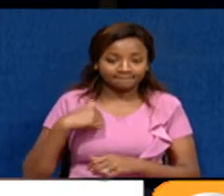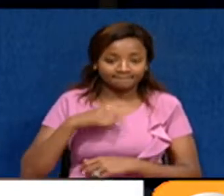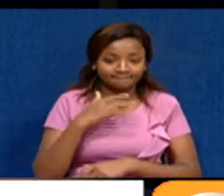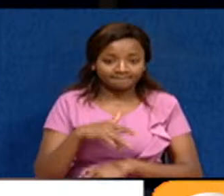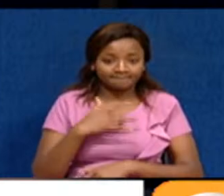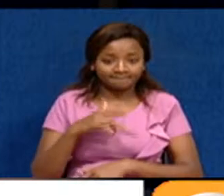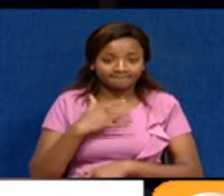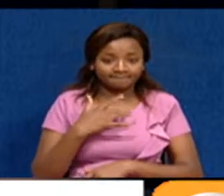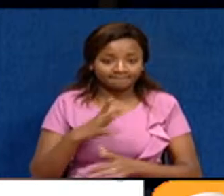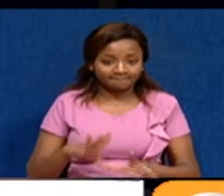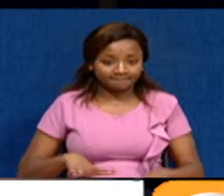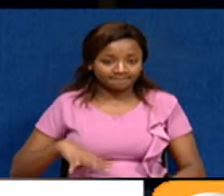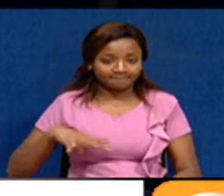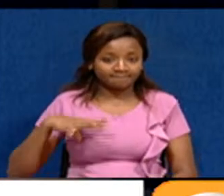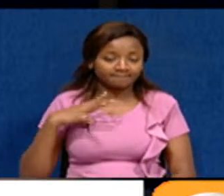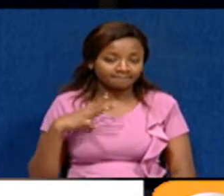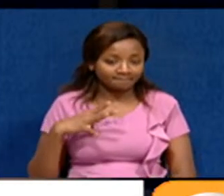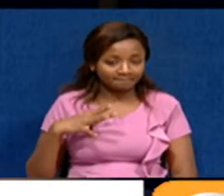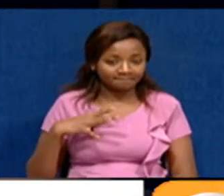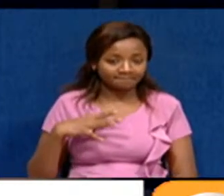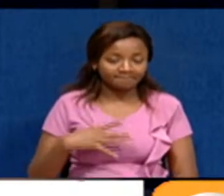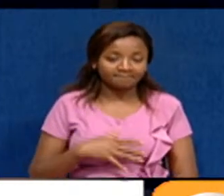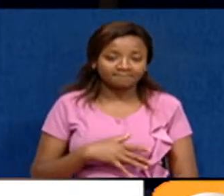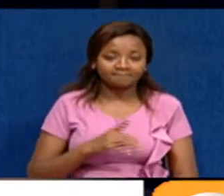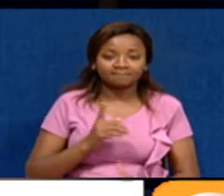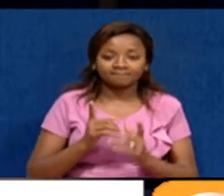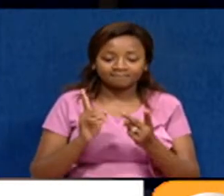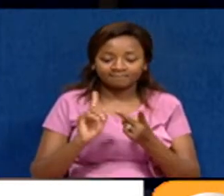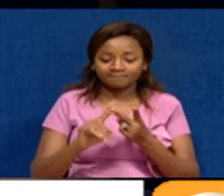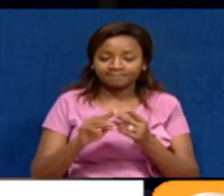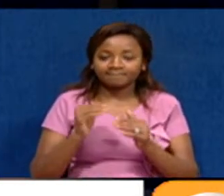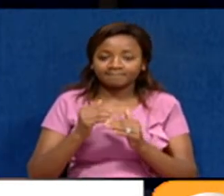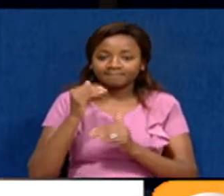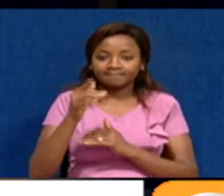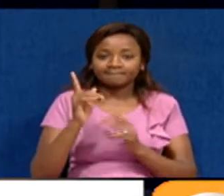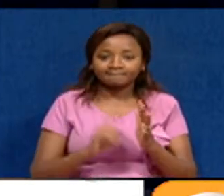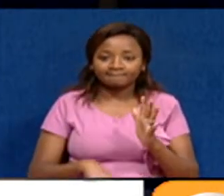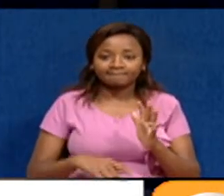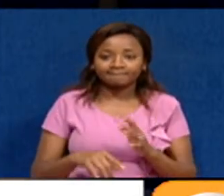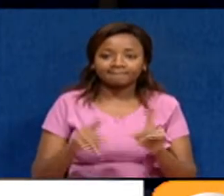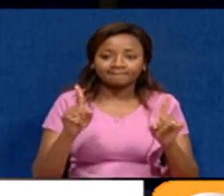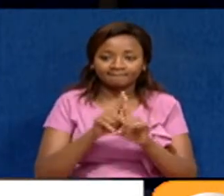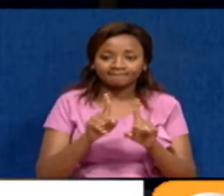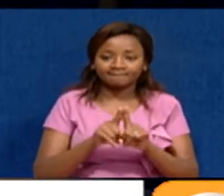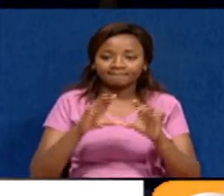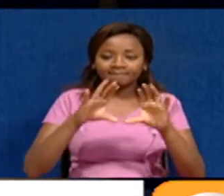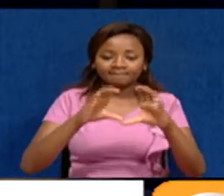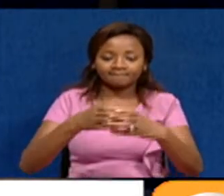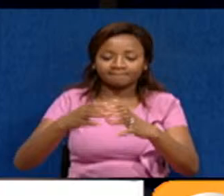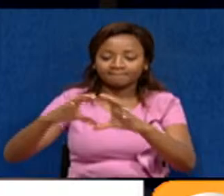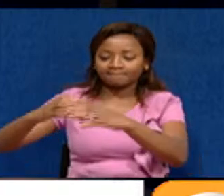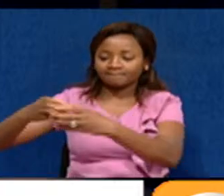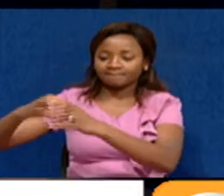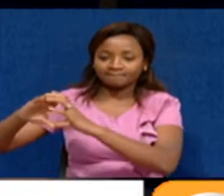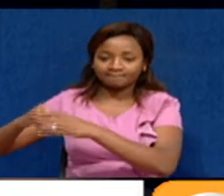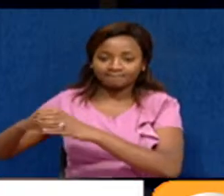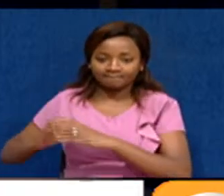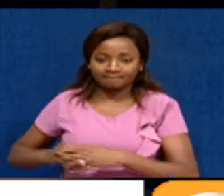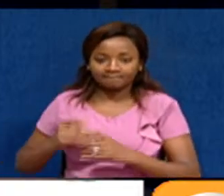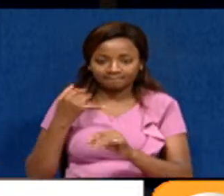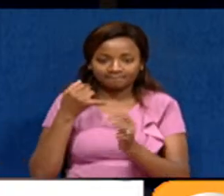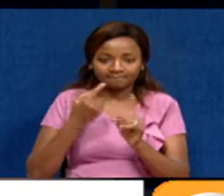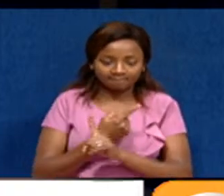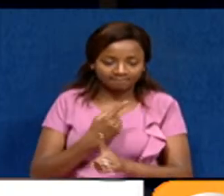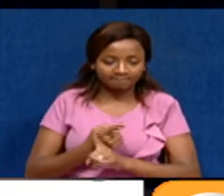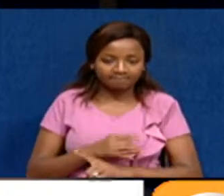of this as Kenyans? Okay. You know, the next thing will be that even the corporates who are currently involved with